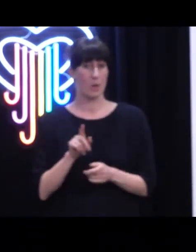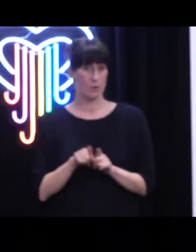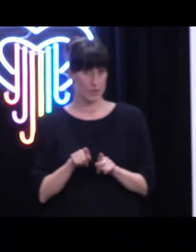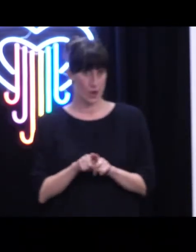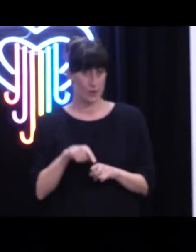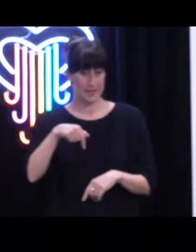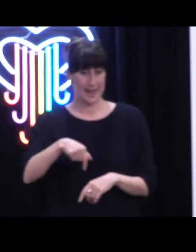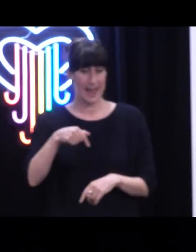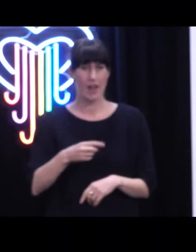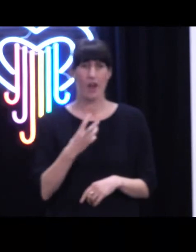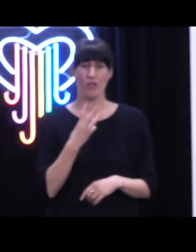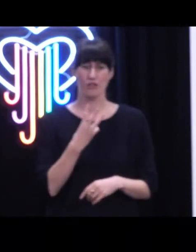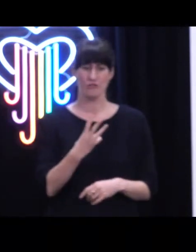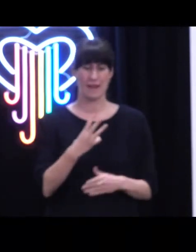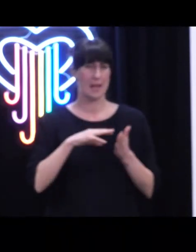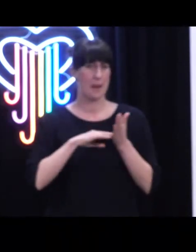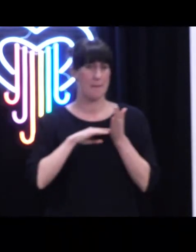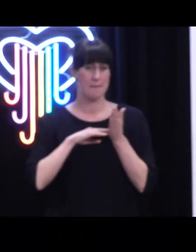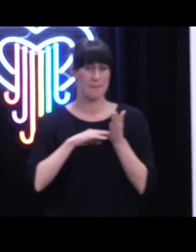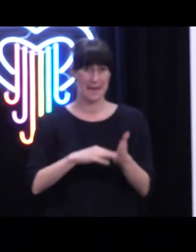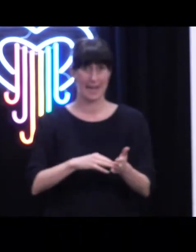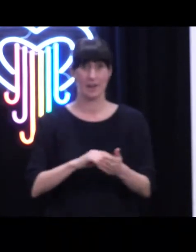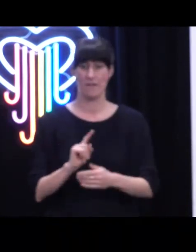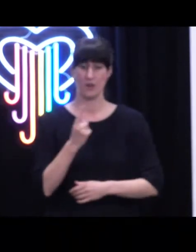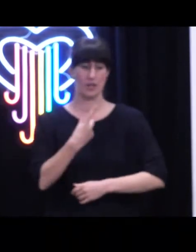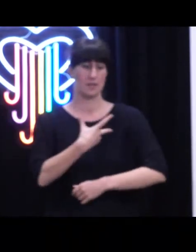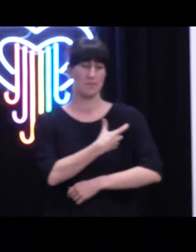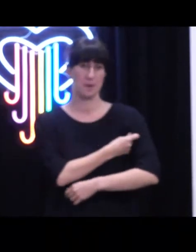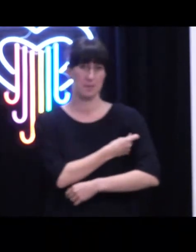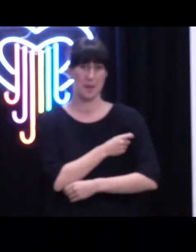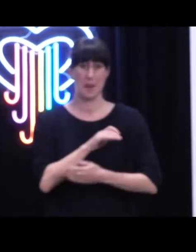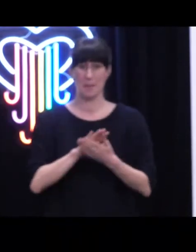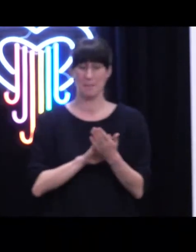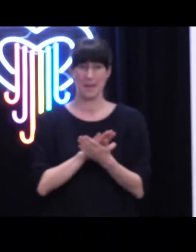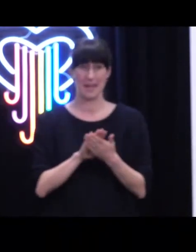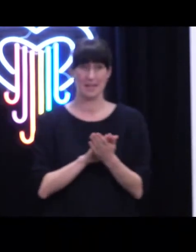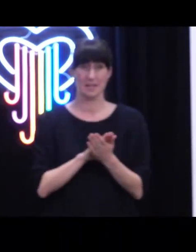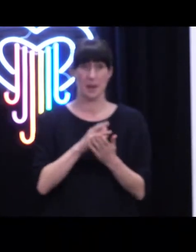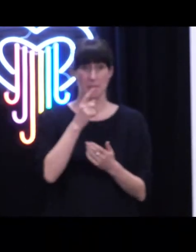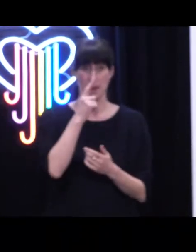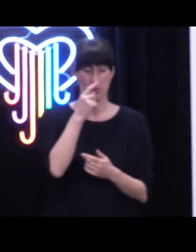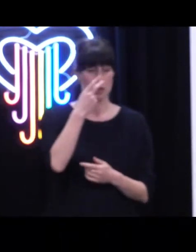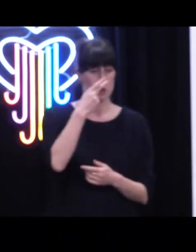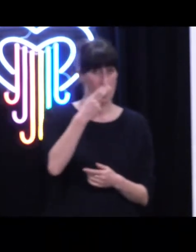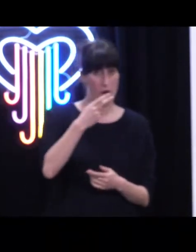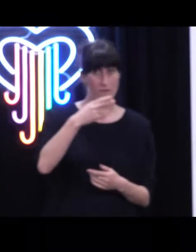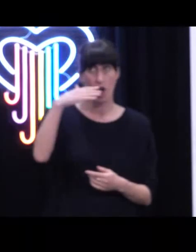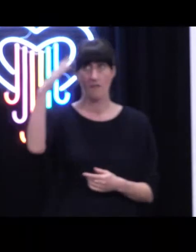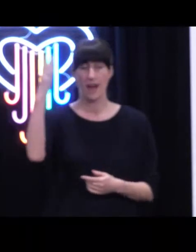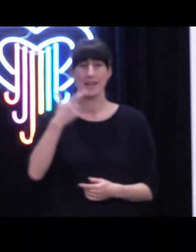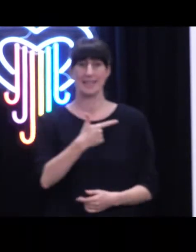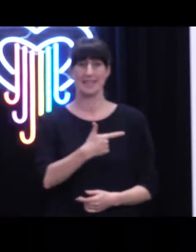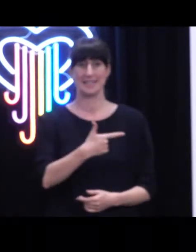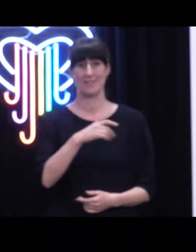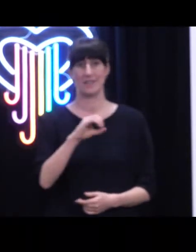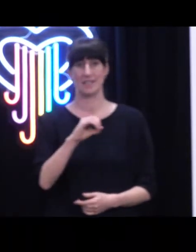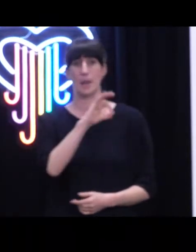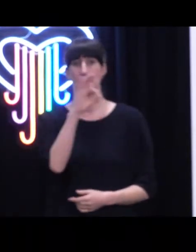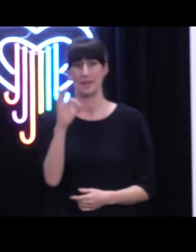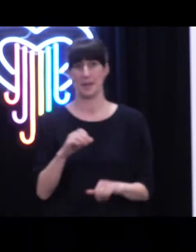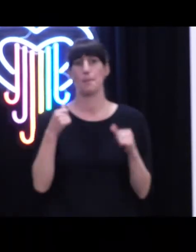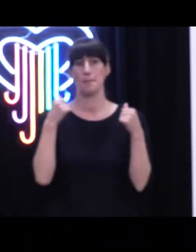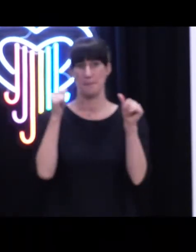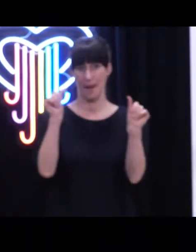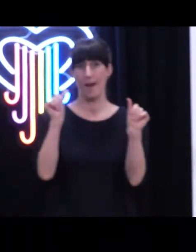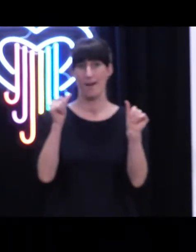first doses delivered nationwide, representing over 70% of our eligible population. This is a